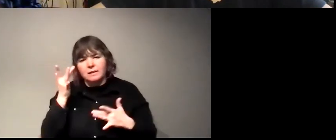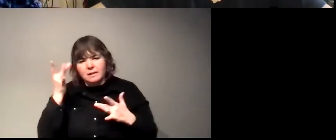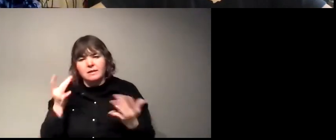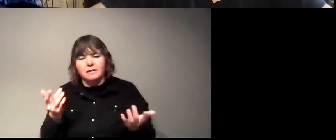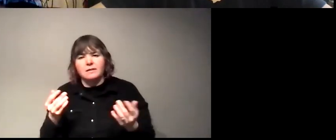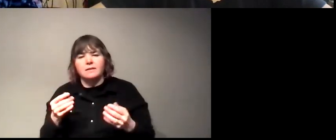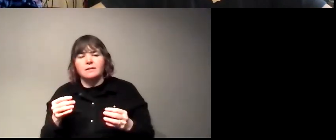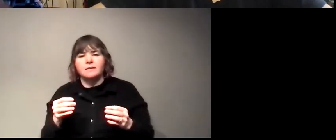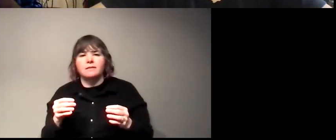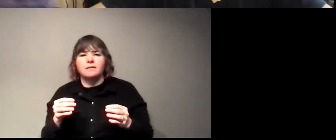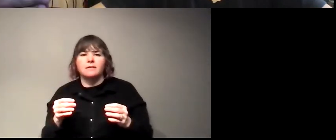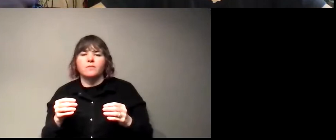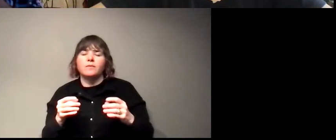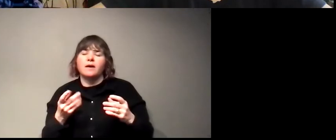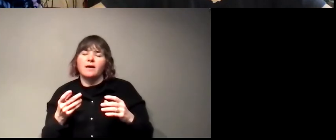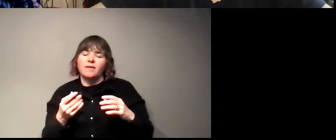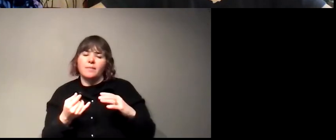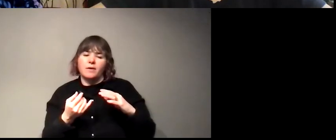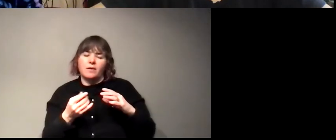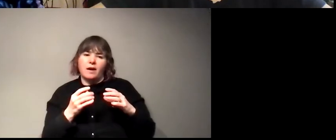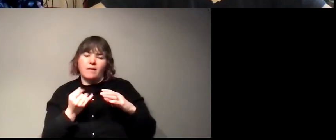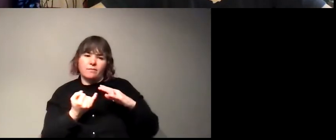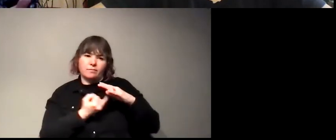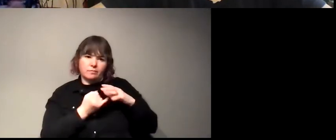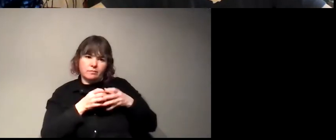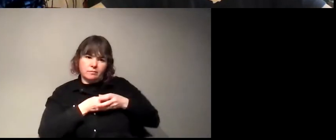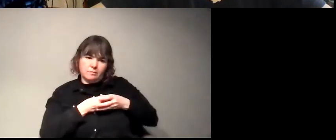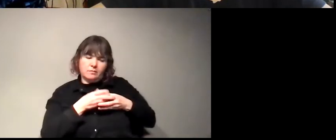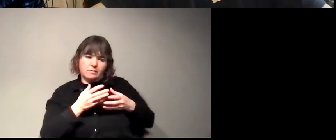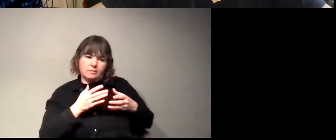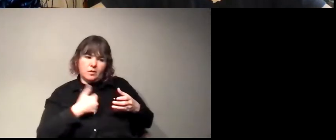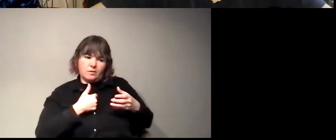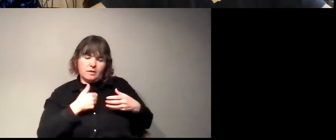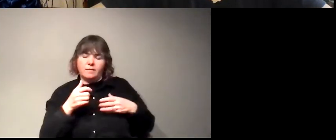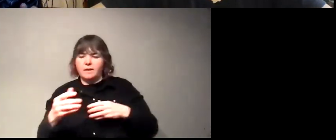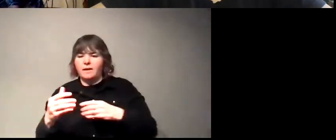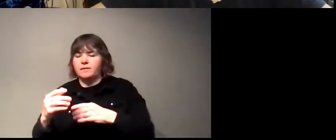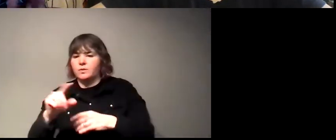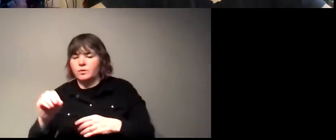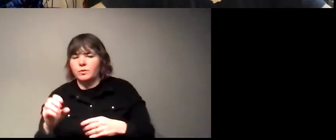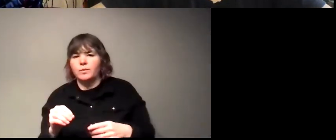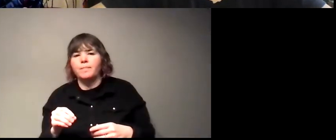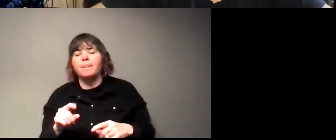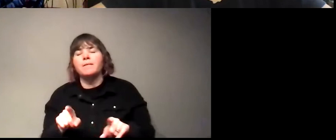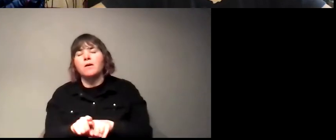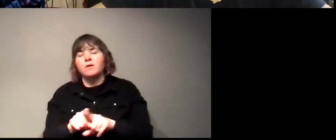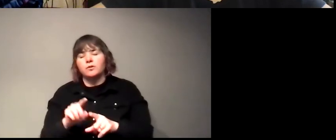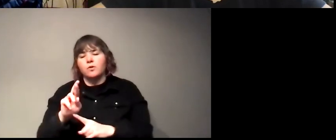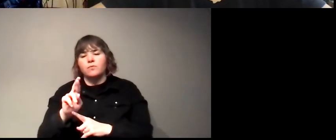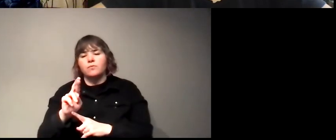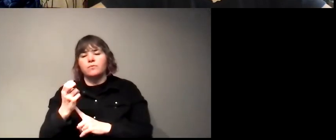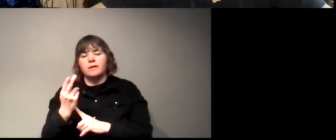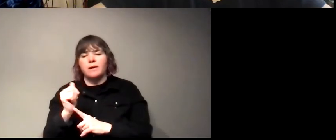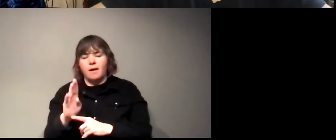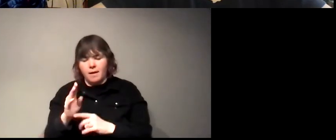that we're keeping a quarantine between ourselves and our facility. But that being said, we also participate in rehabilitation. So